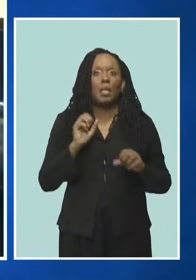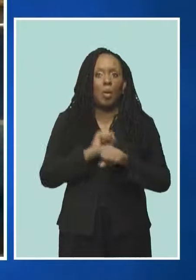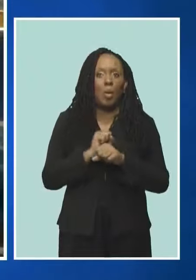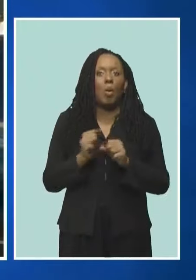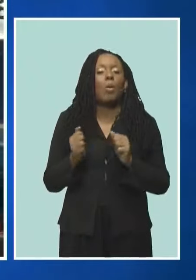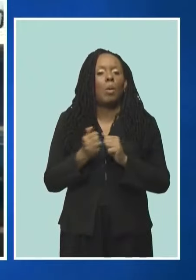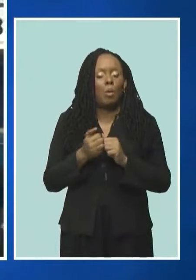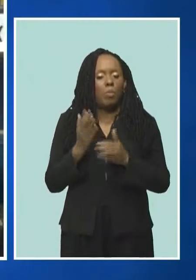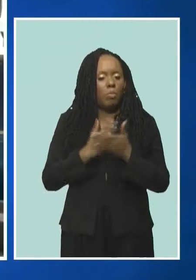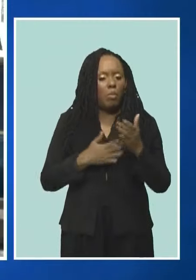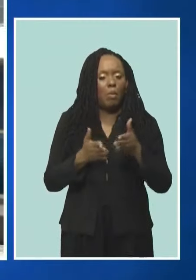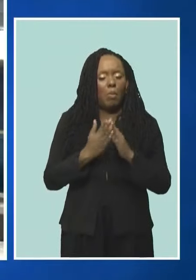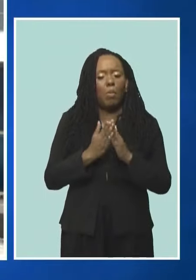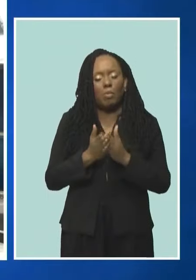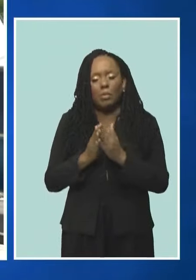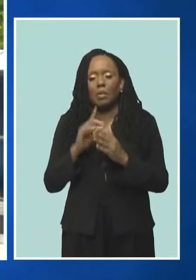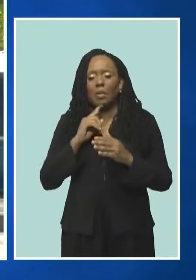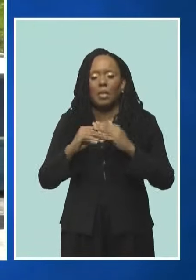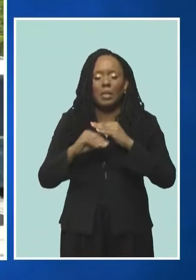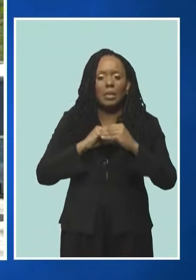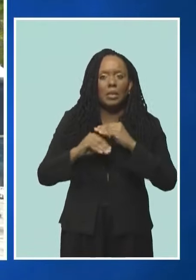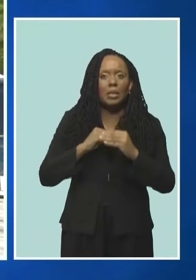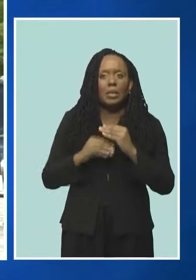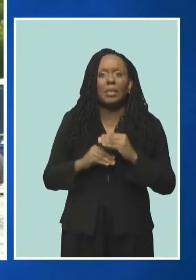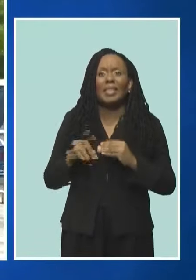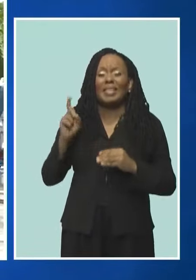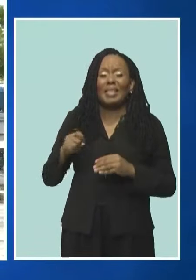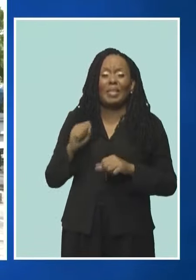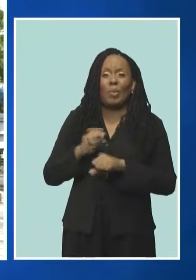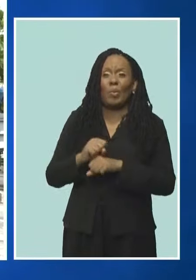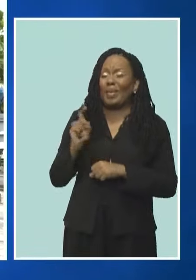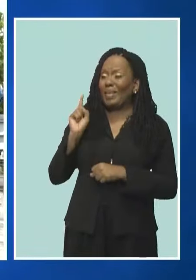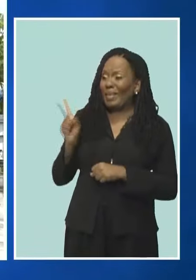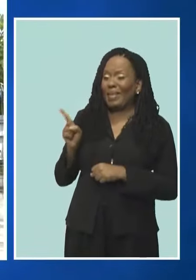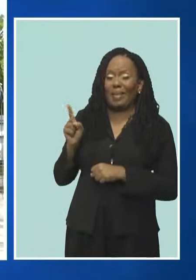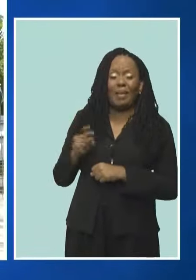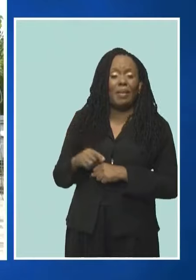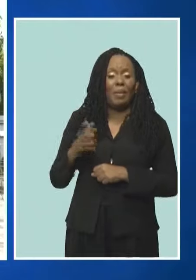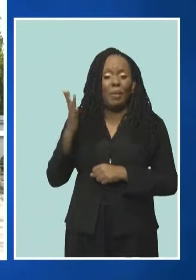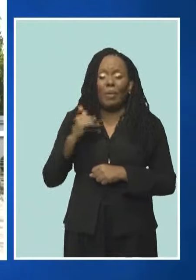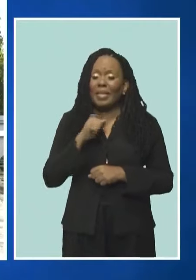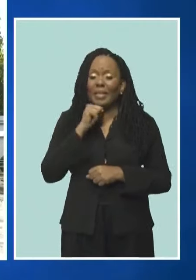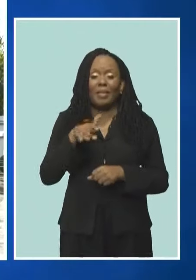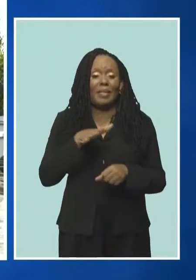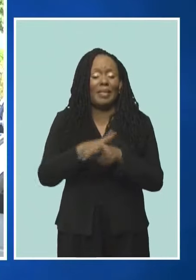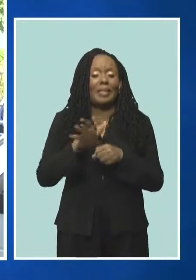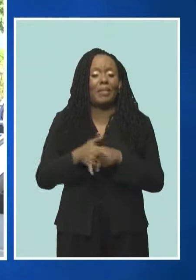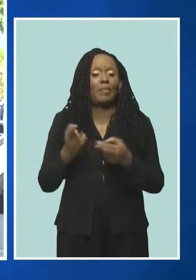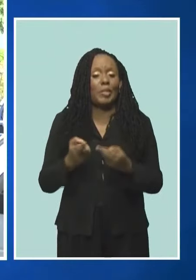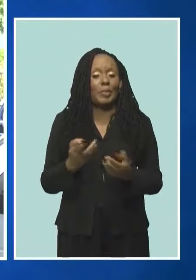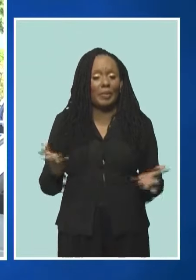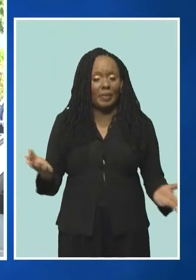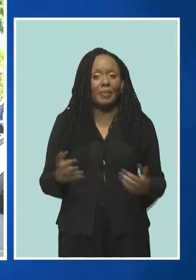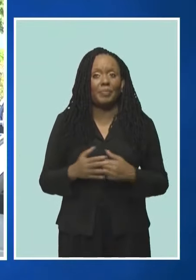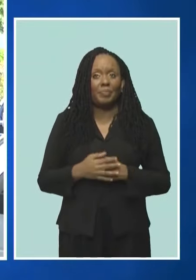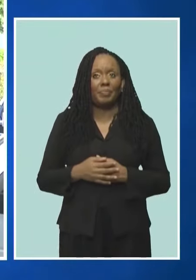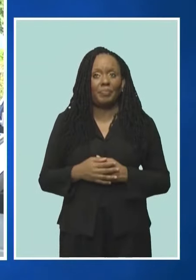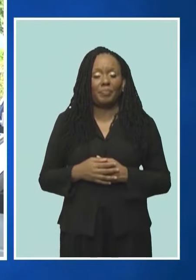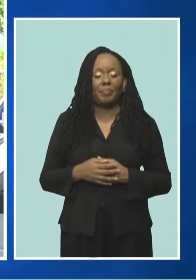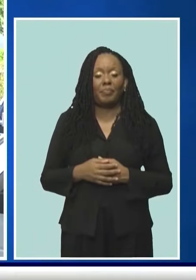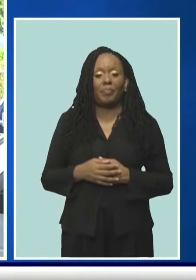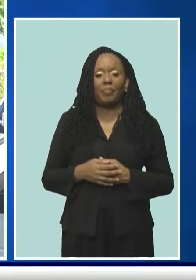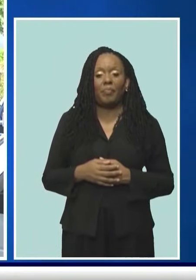says working on them elsewhere is problematic as there is a lack of resources. The contractor who is taking the